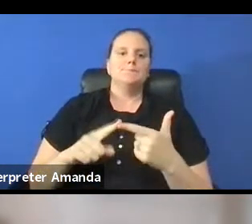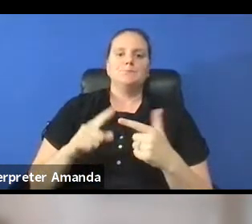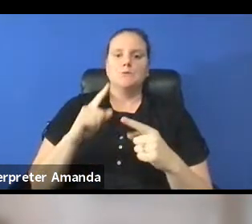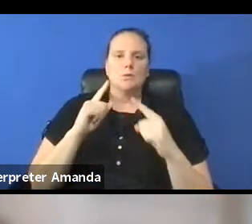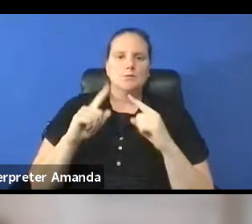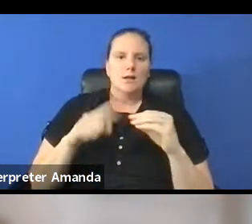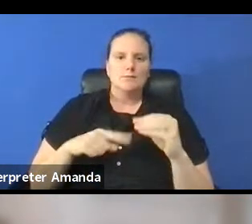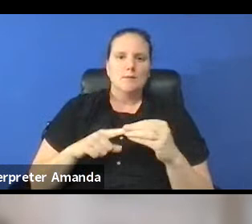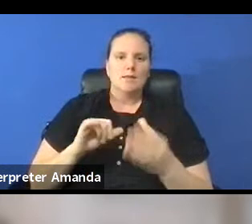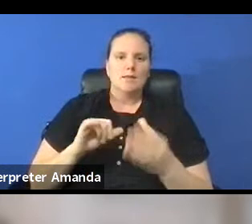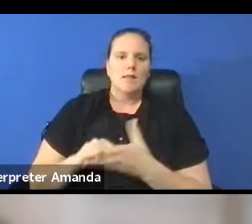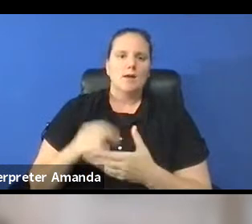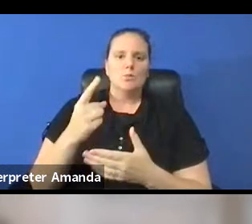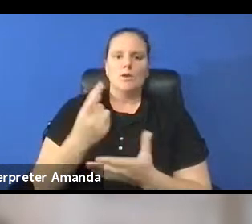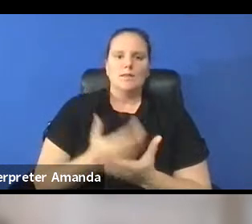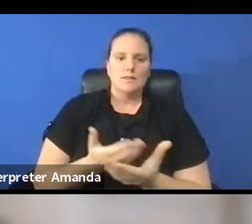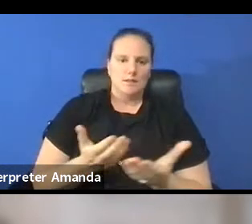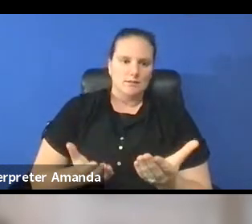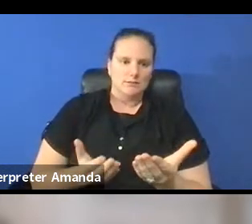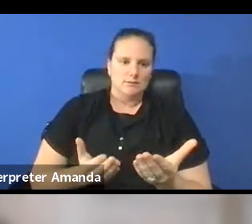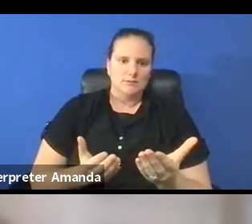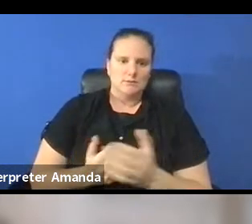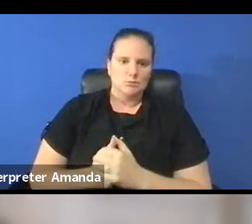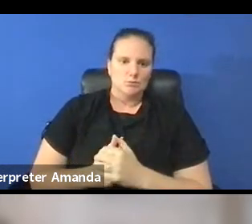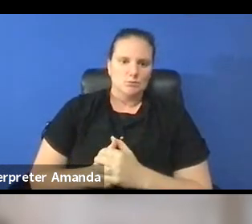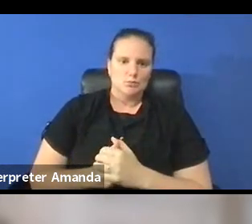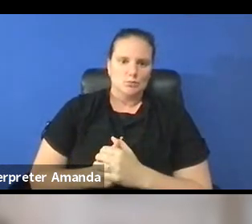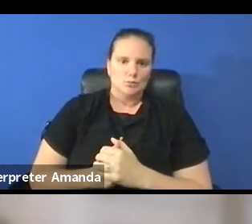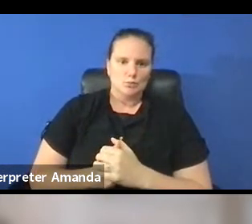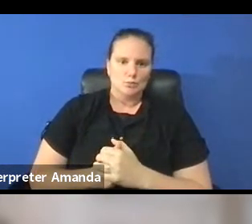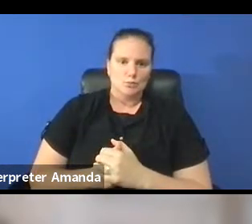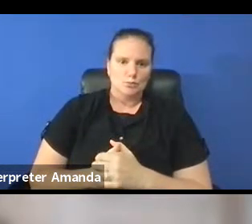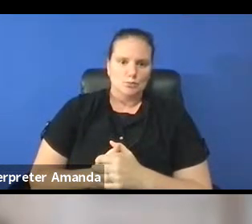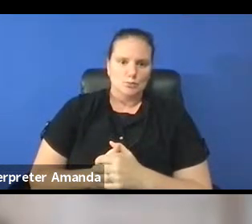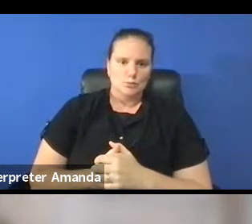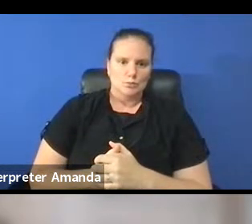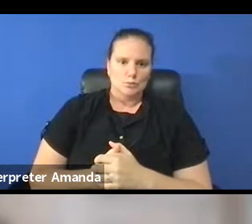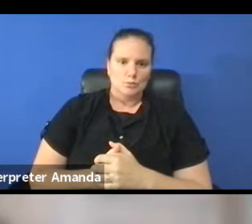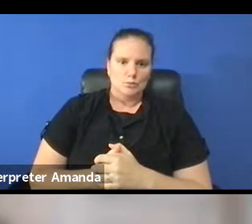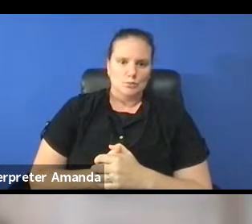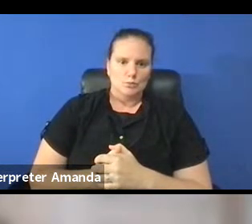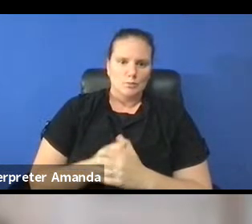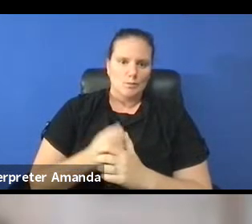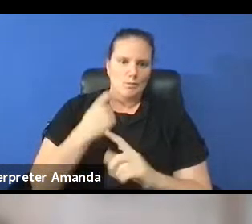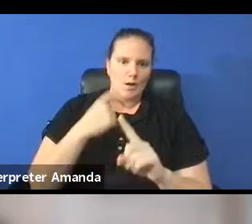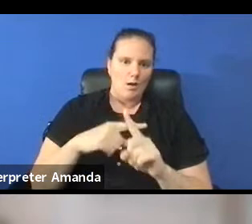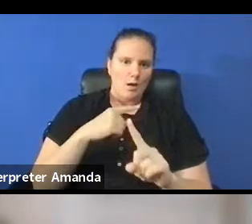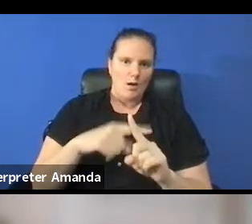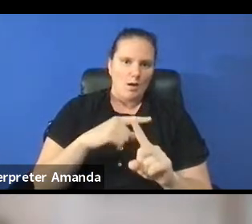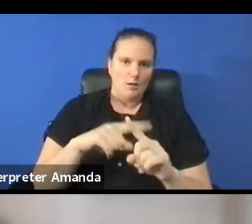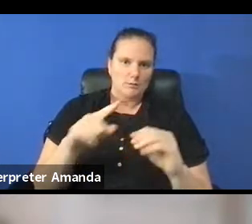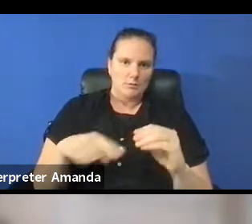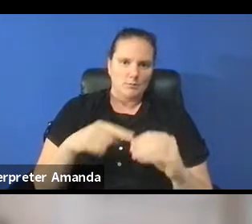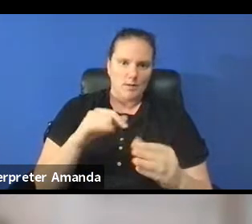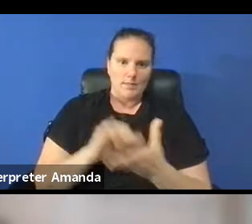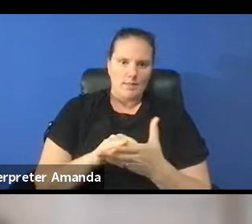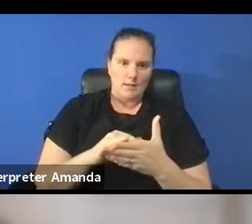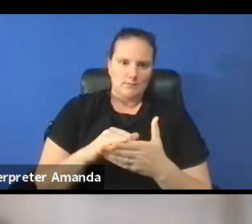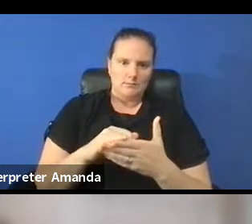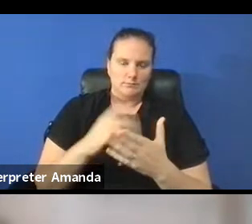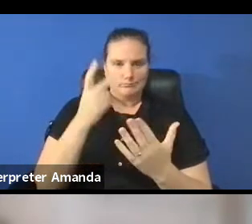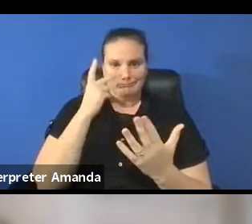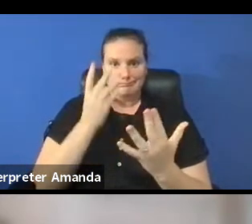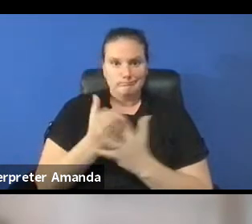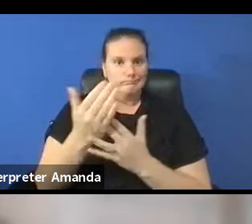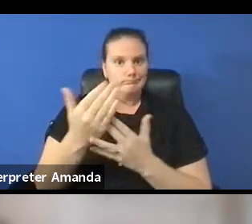thing that was positive about it was it is transparent.